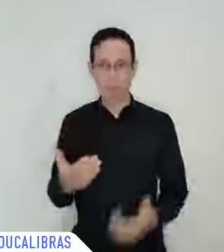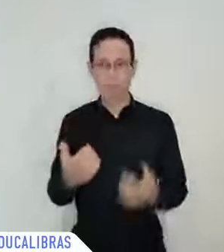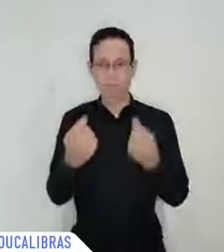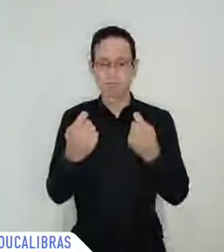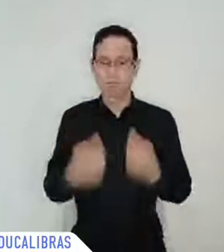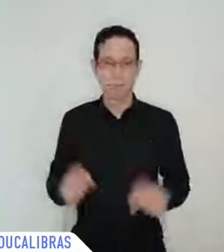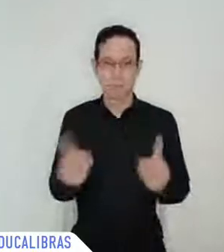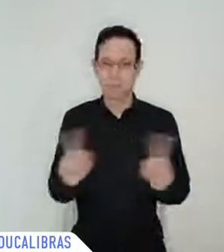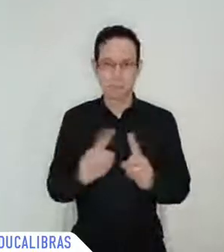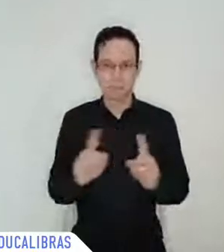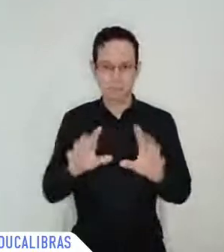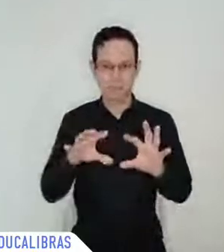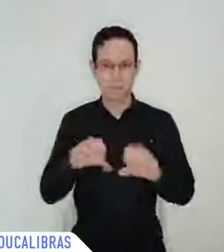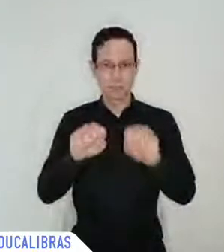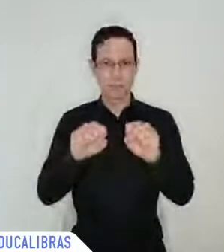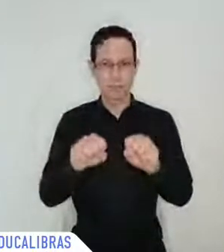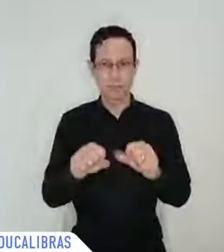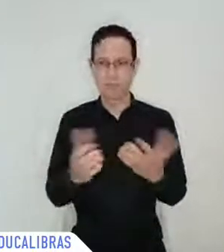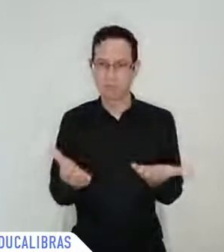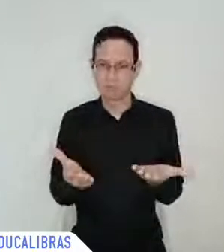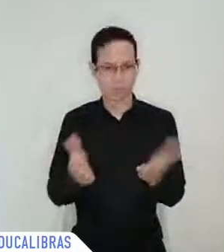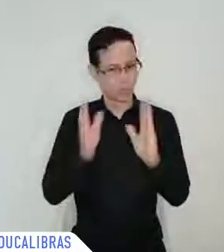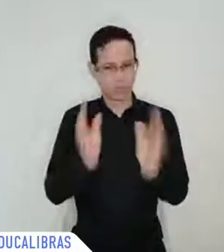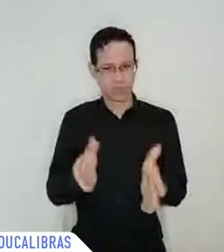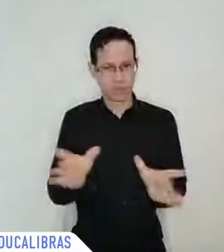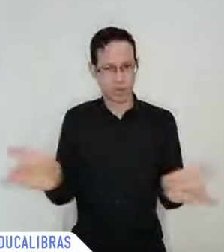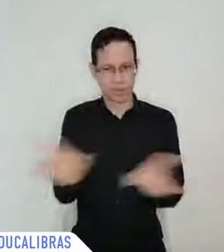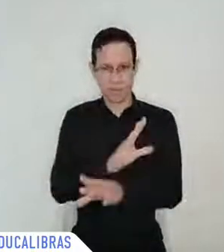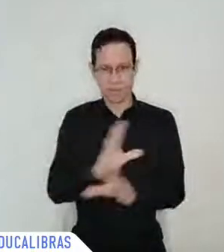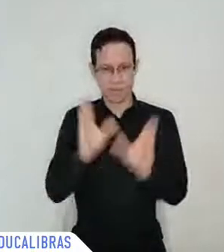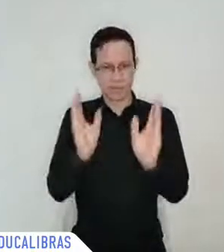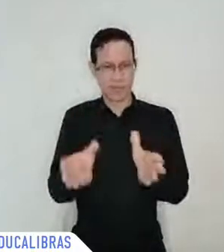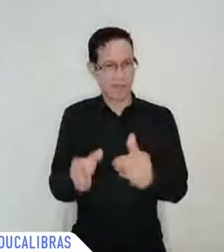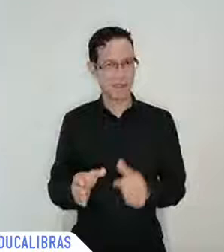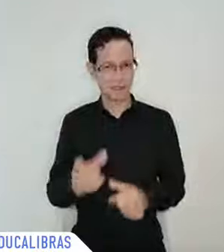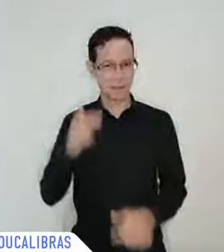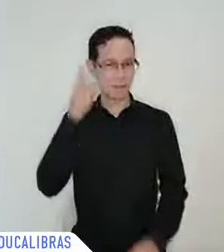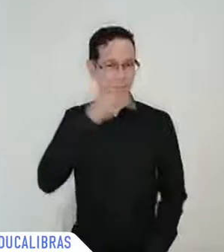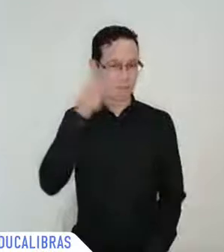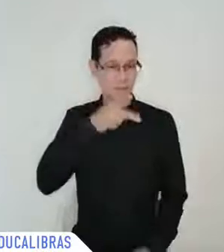Bolsonaro has no need for a coup.